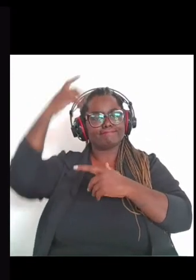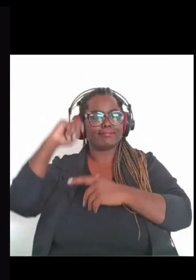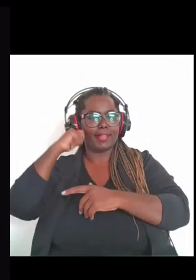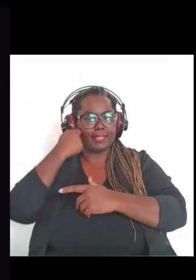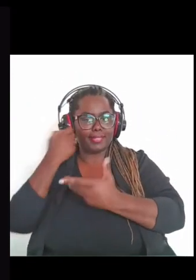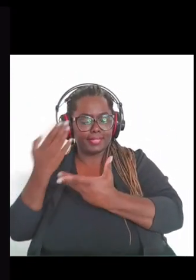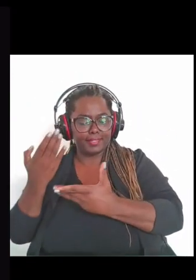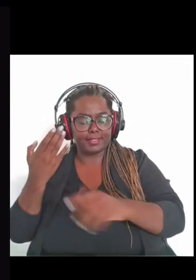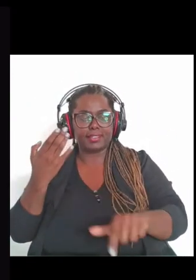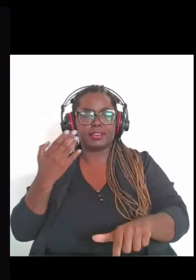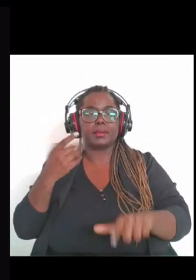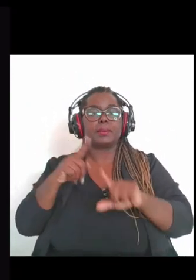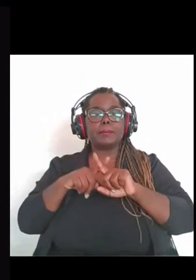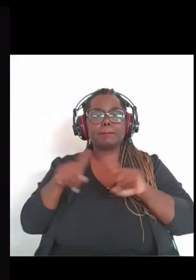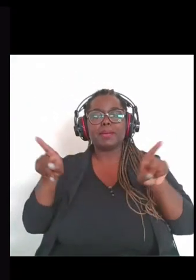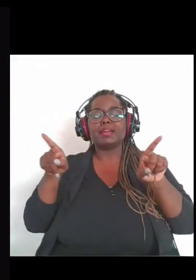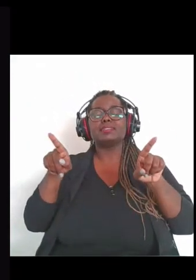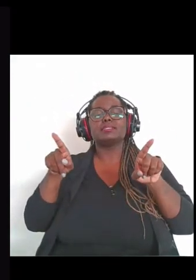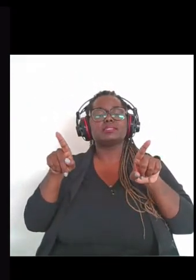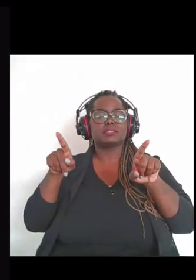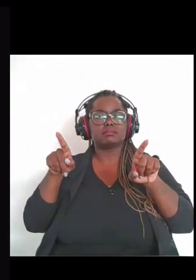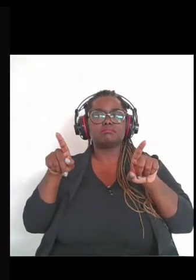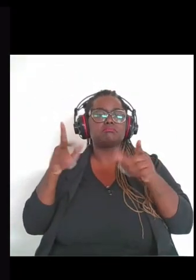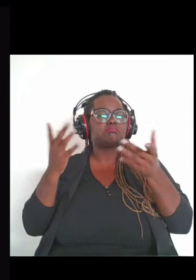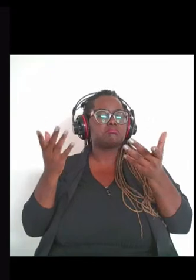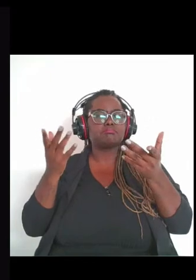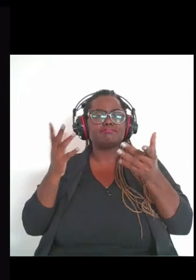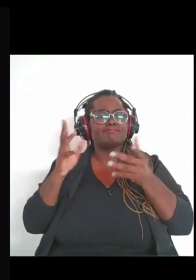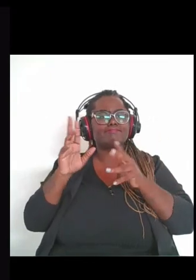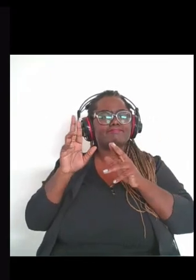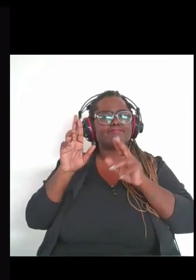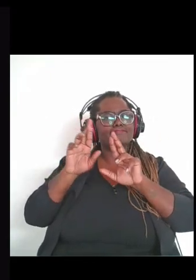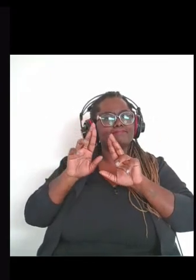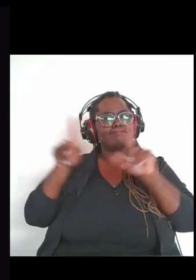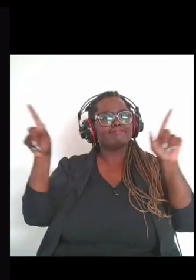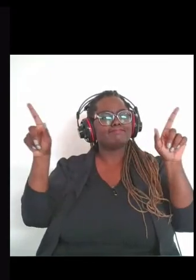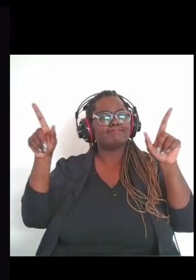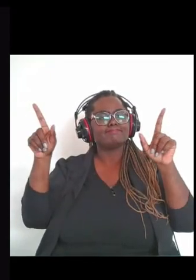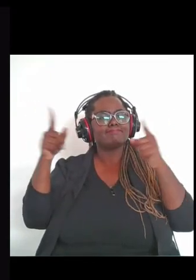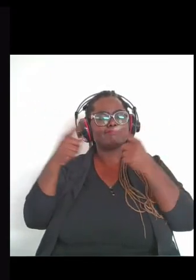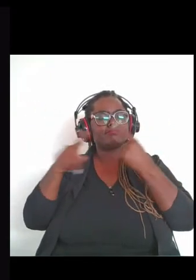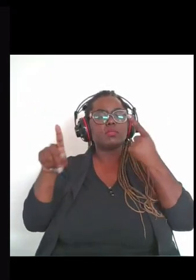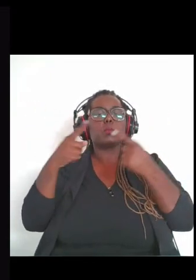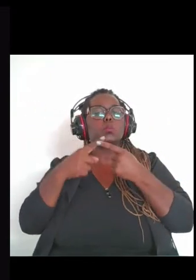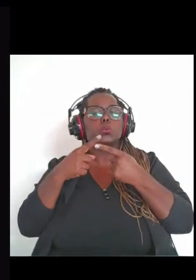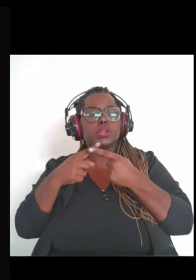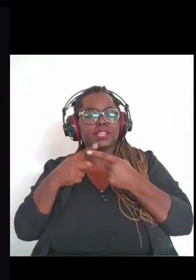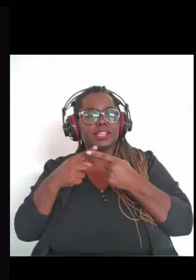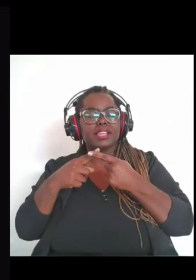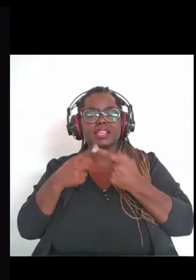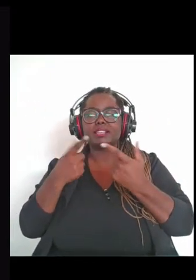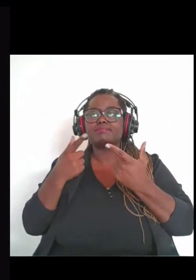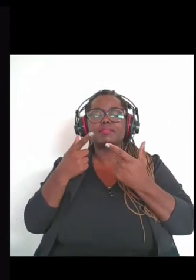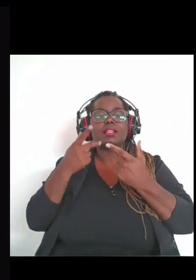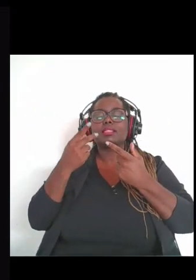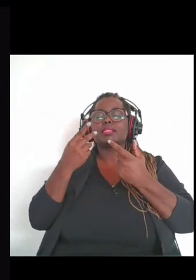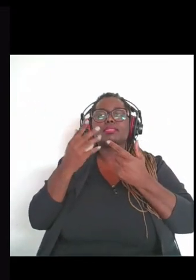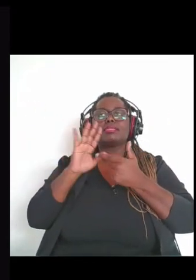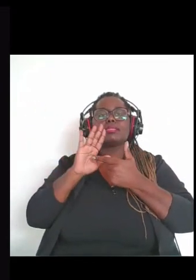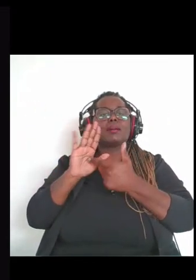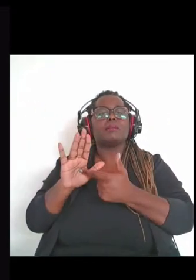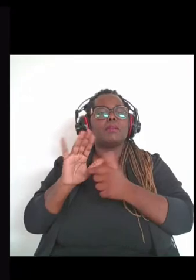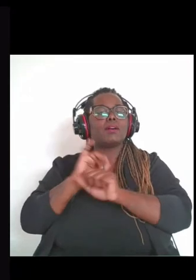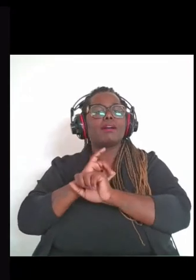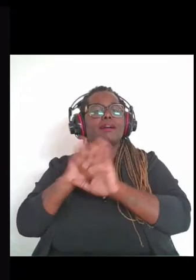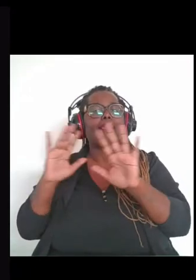as it does not rely on any visual cues this de-familiarizing is the